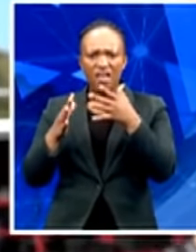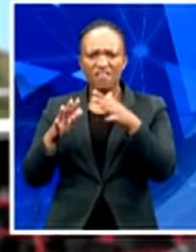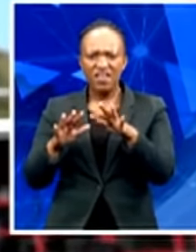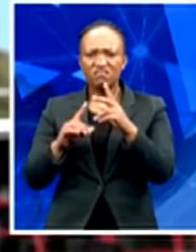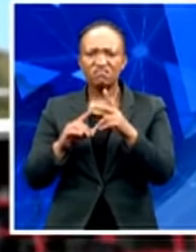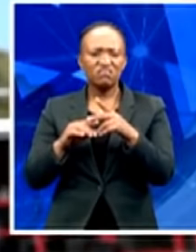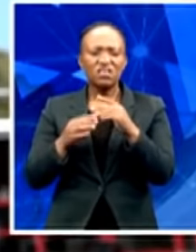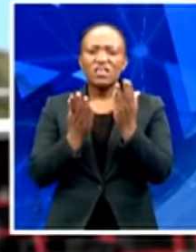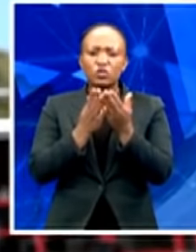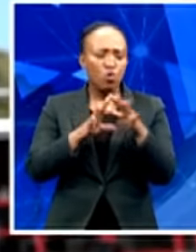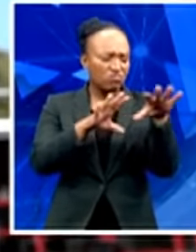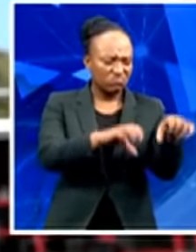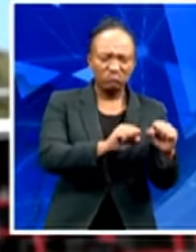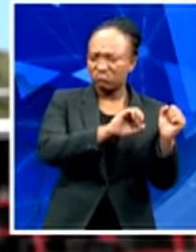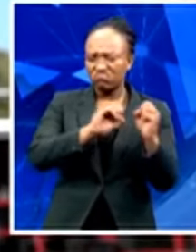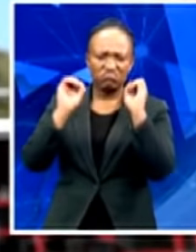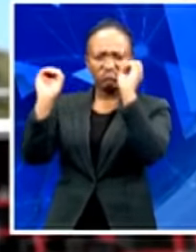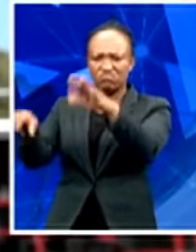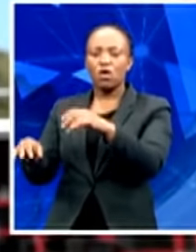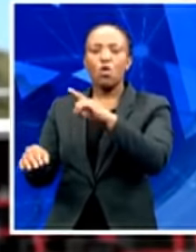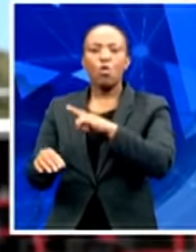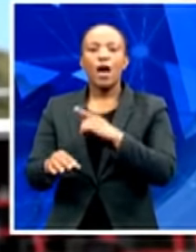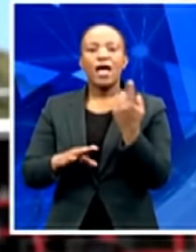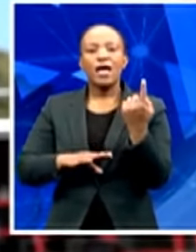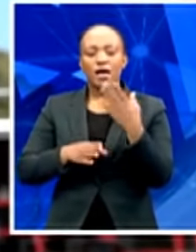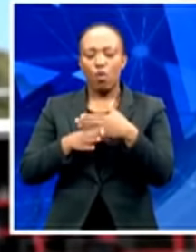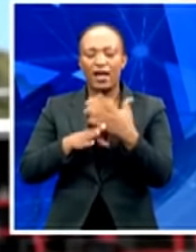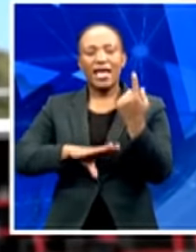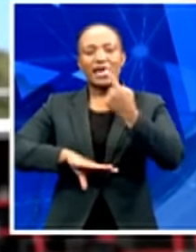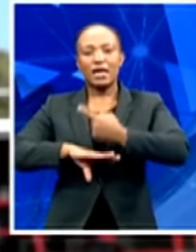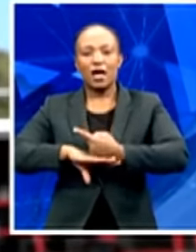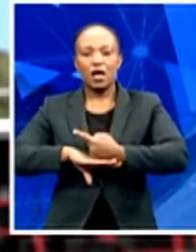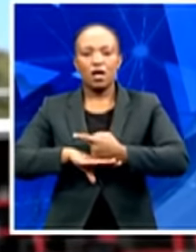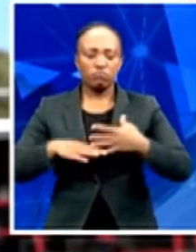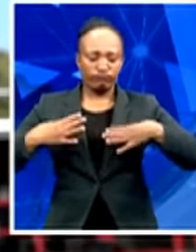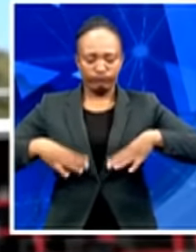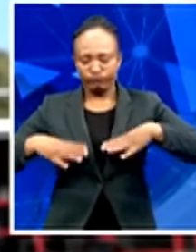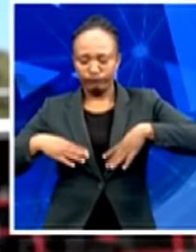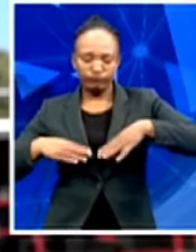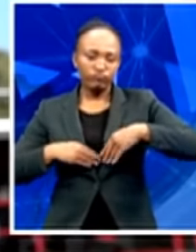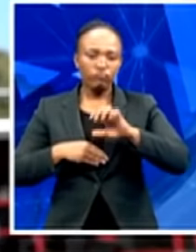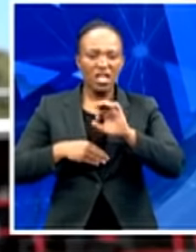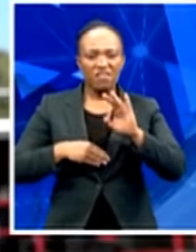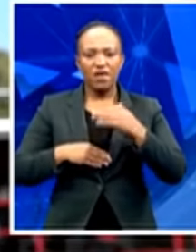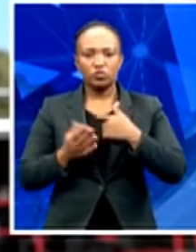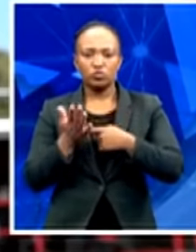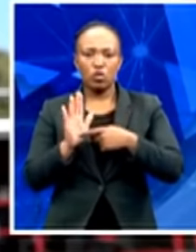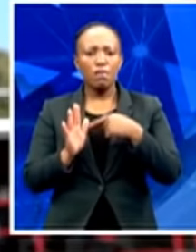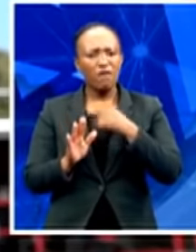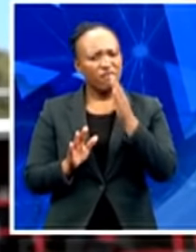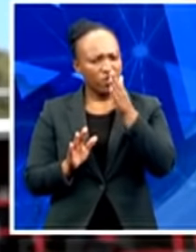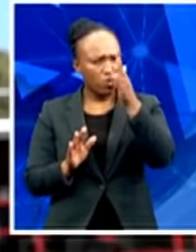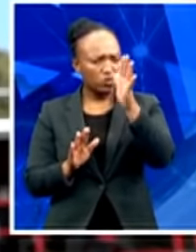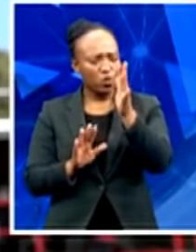career day wearing the EFF regalia, showing his aspirations of being a future activist of the EFF. And then